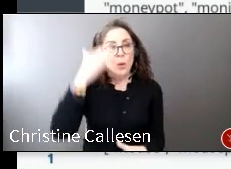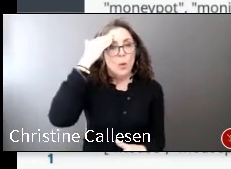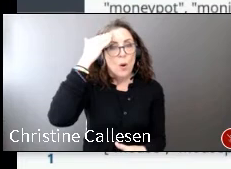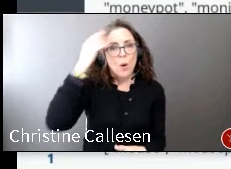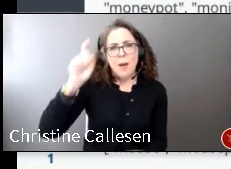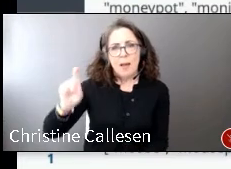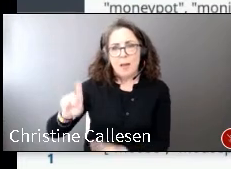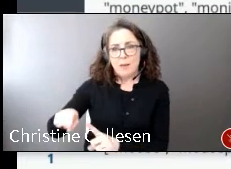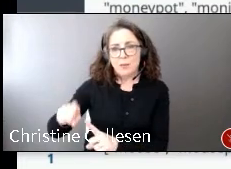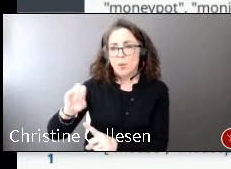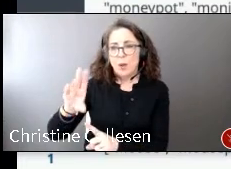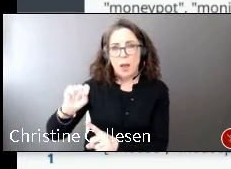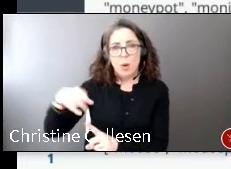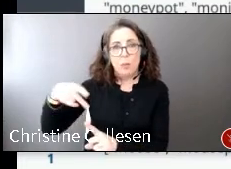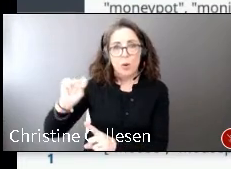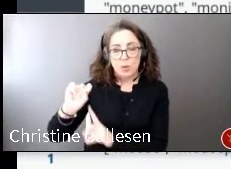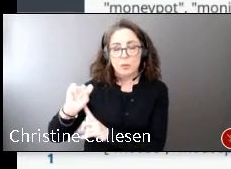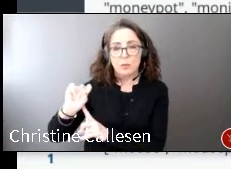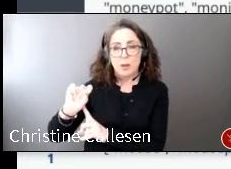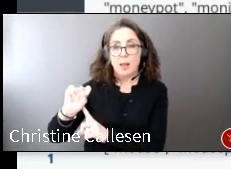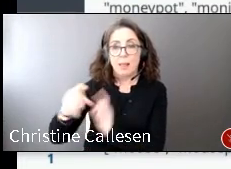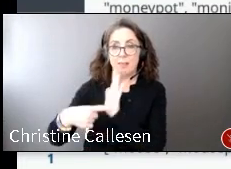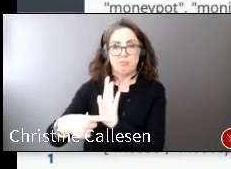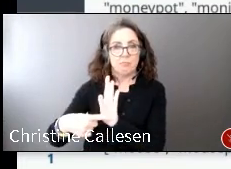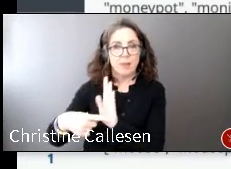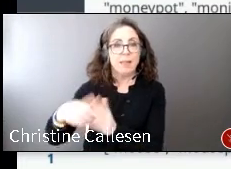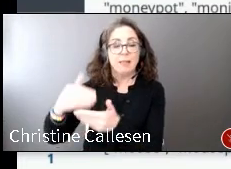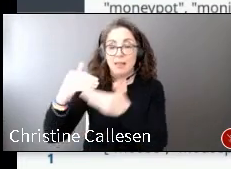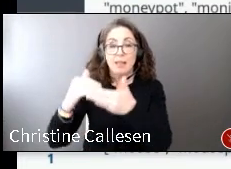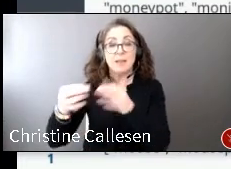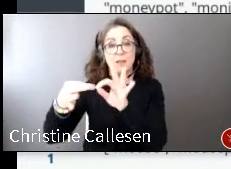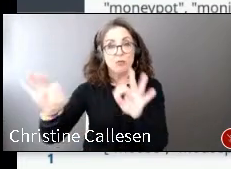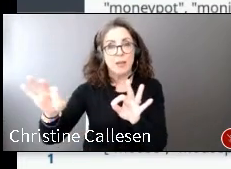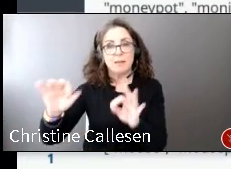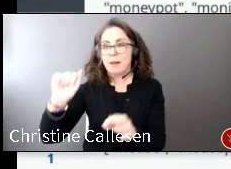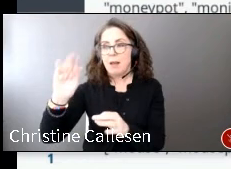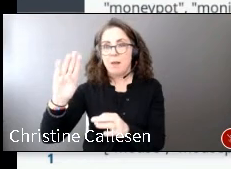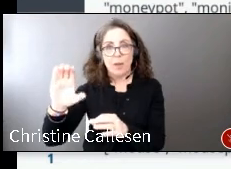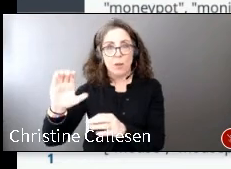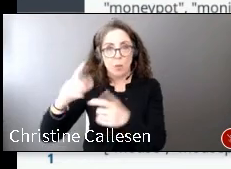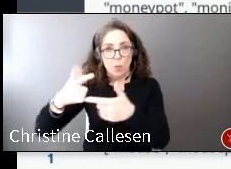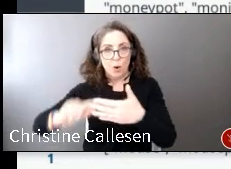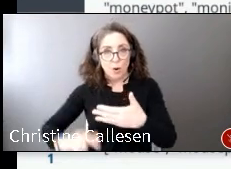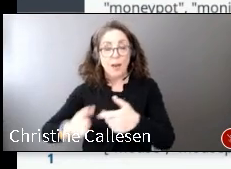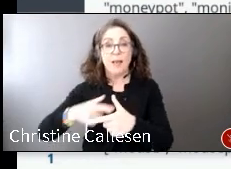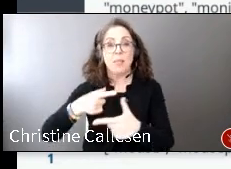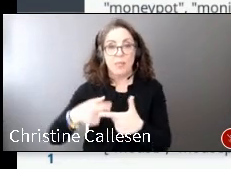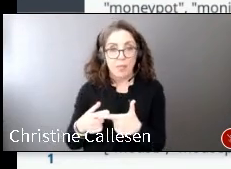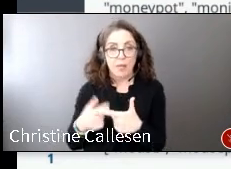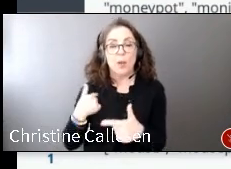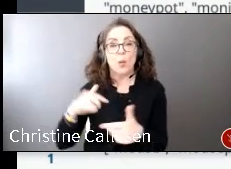to output the list of strings in alphabetical order, and then